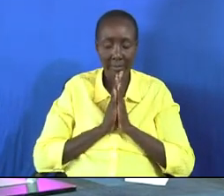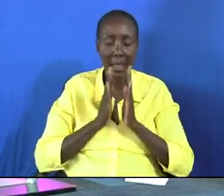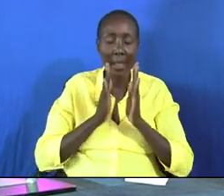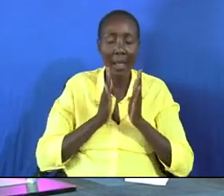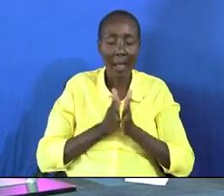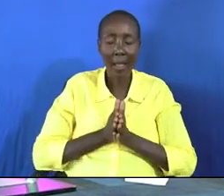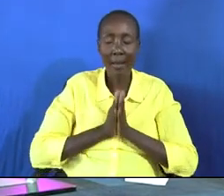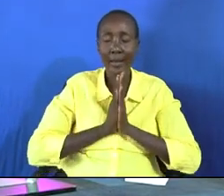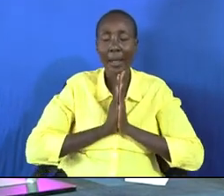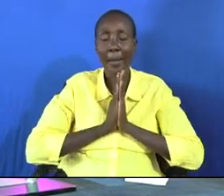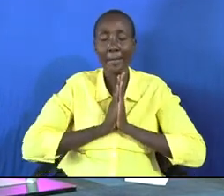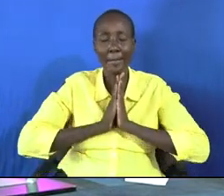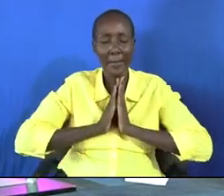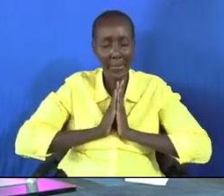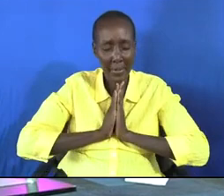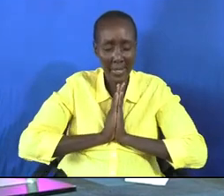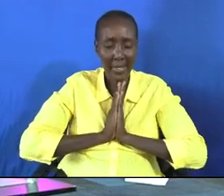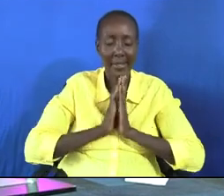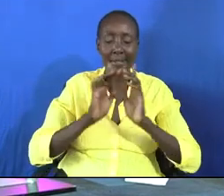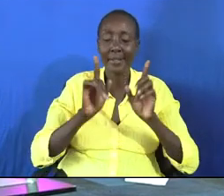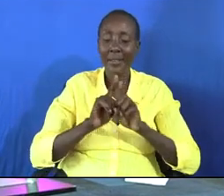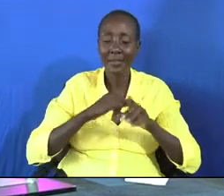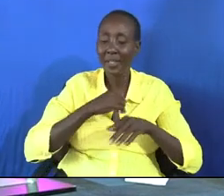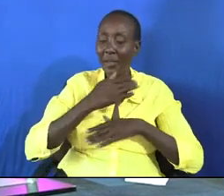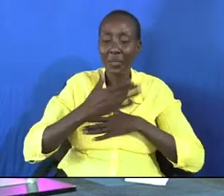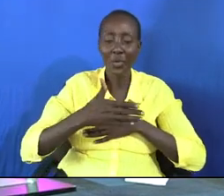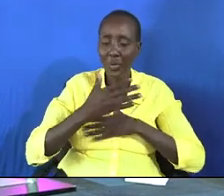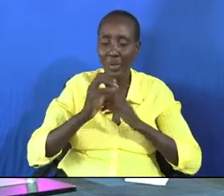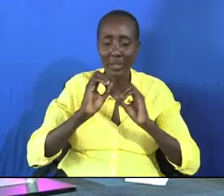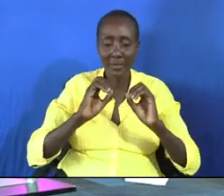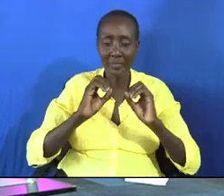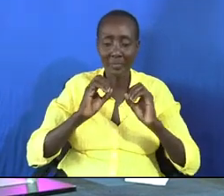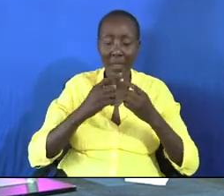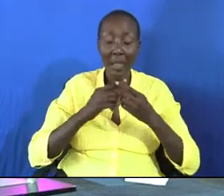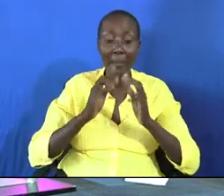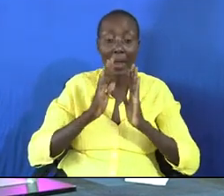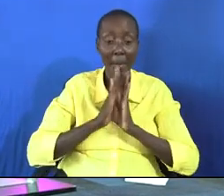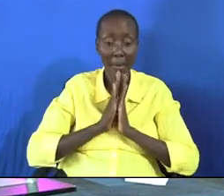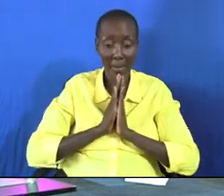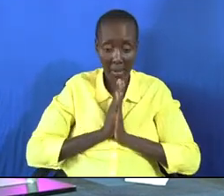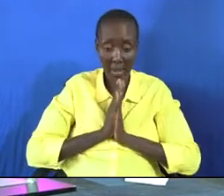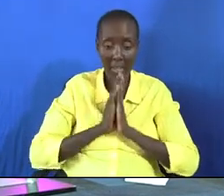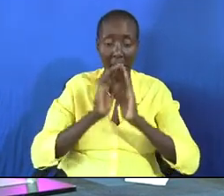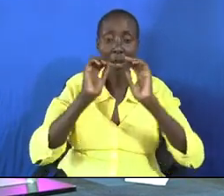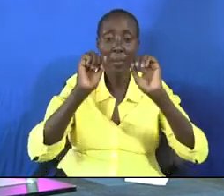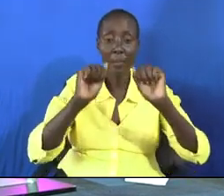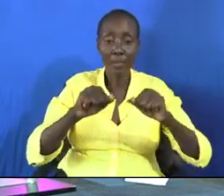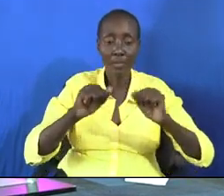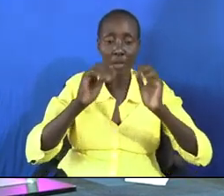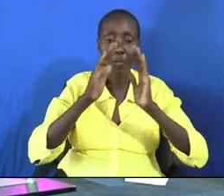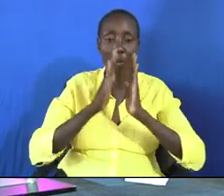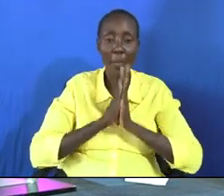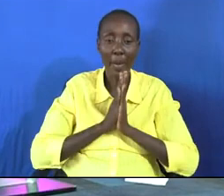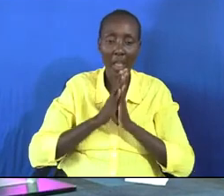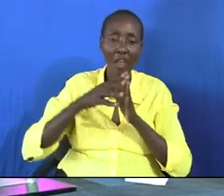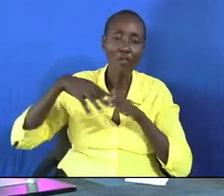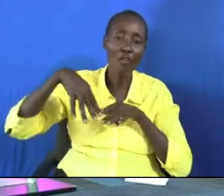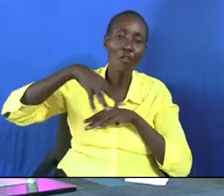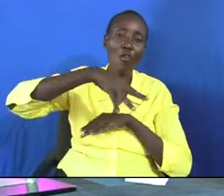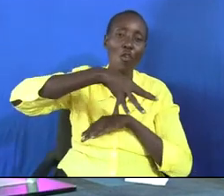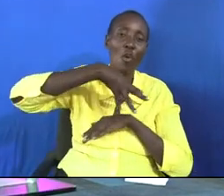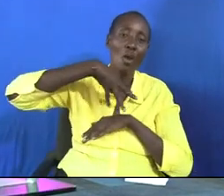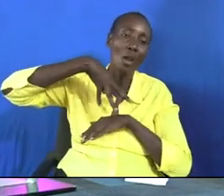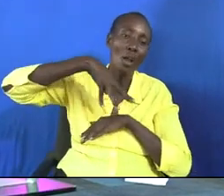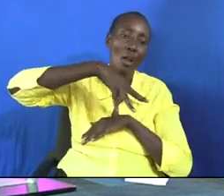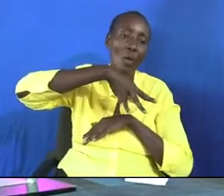and prayer, not as we pray. Prayer where you can pray for 4 hours,